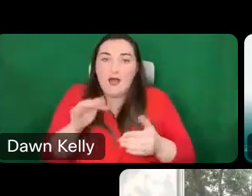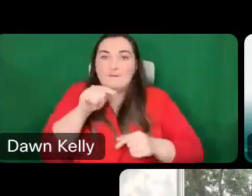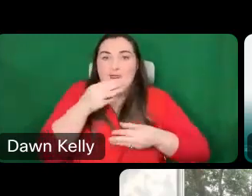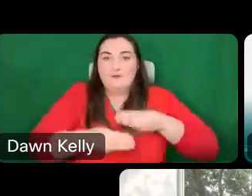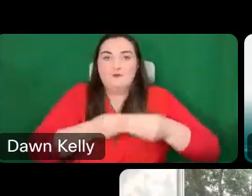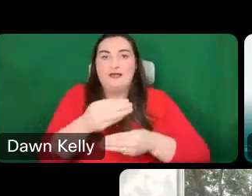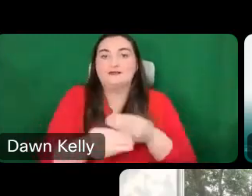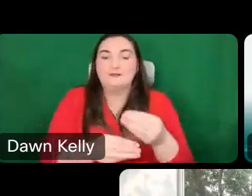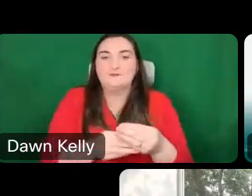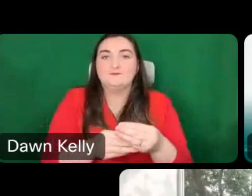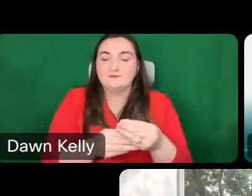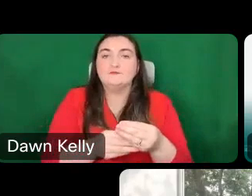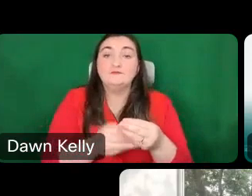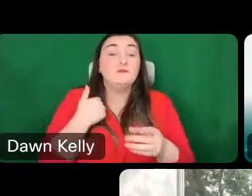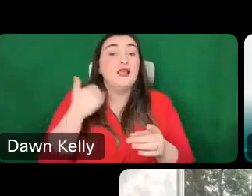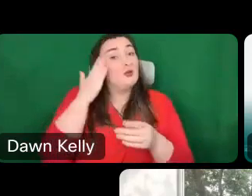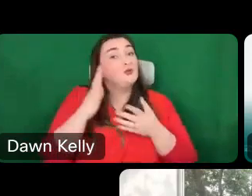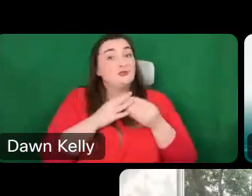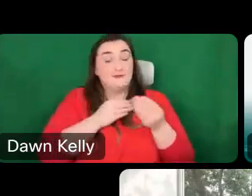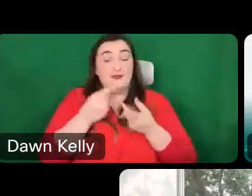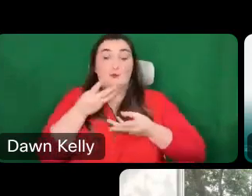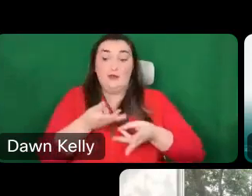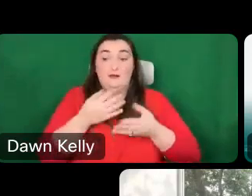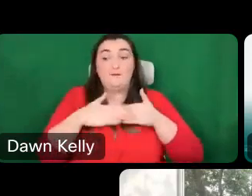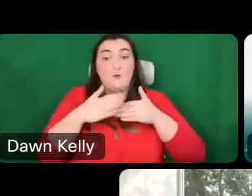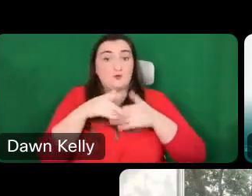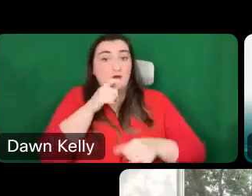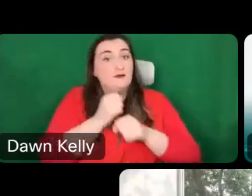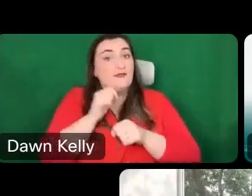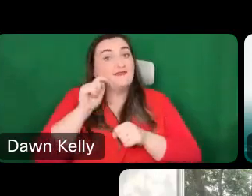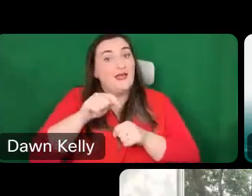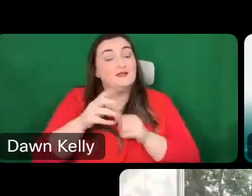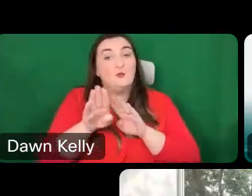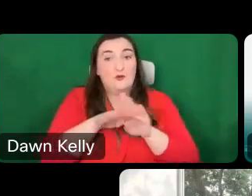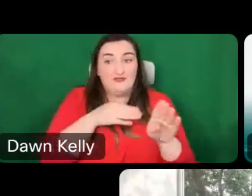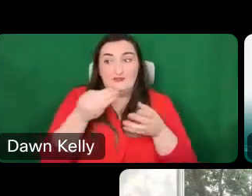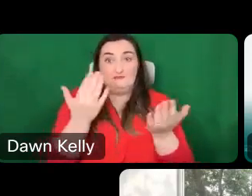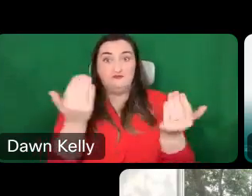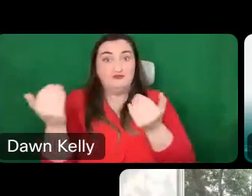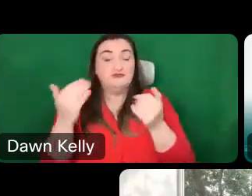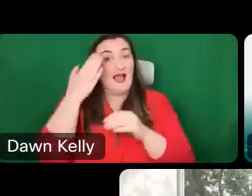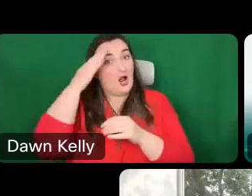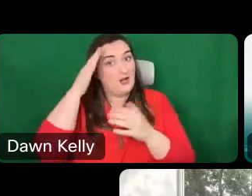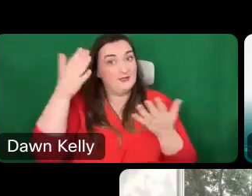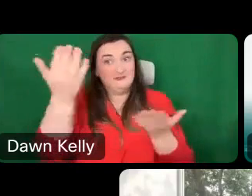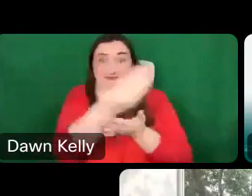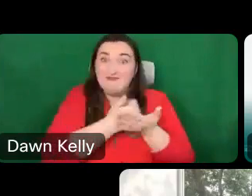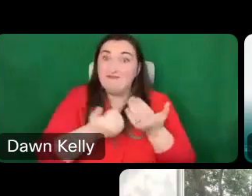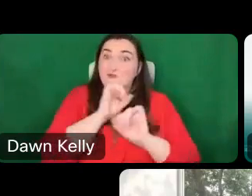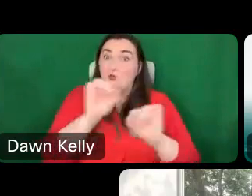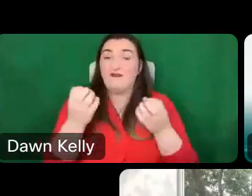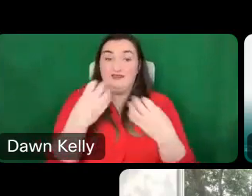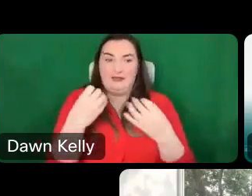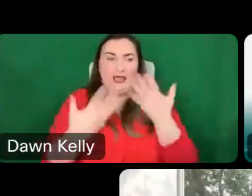And I know that's something we're going to do more on with the input of everyone around the country, is how are we going to learn from